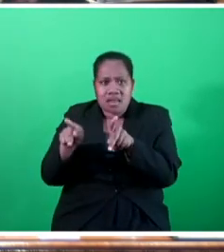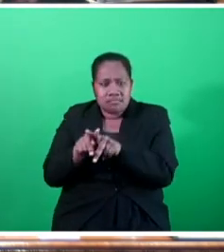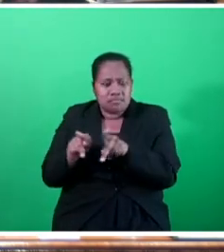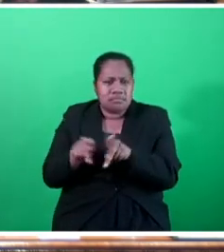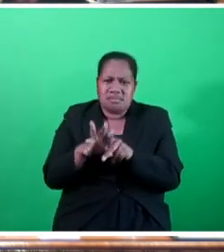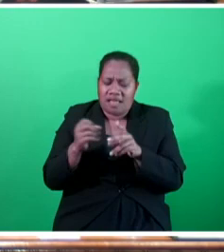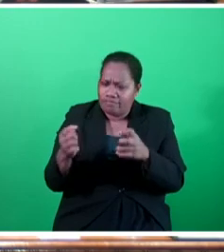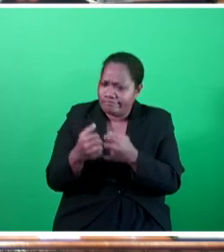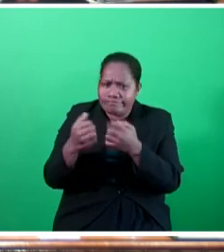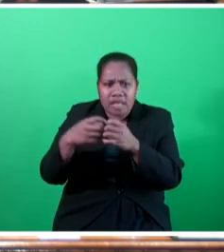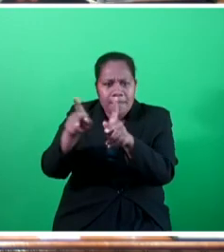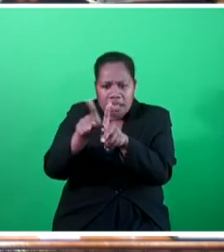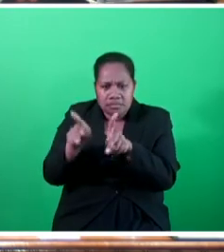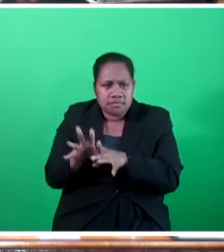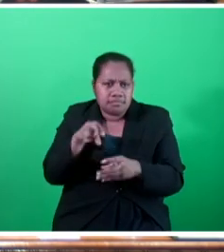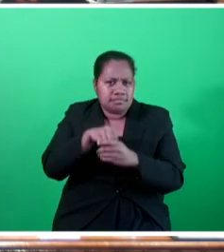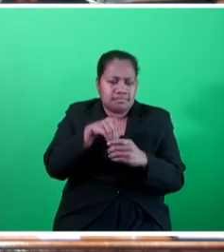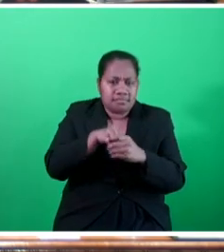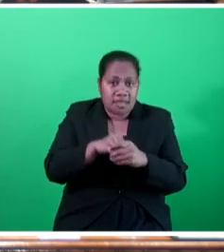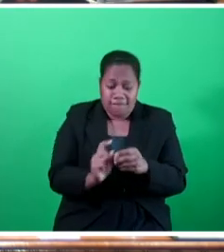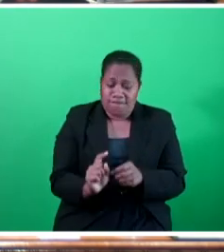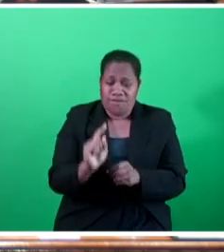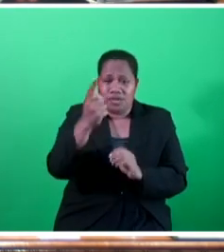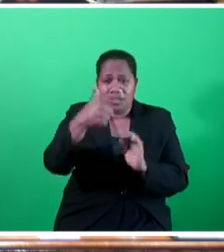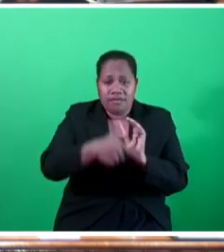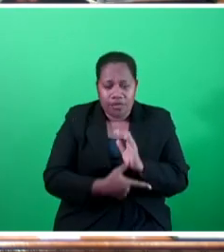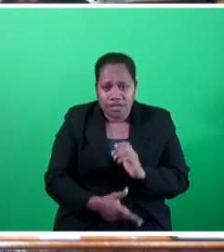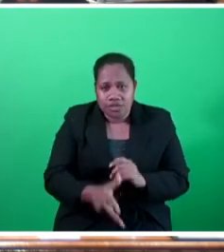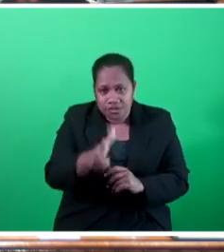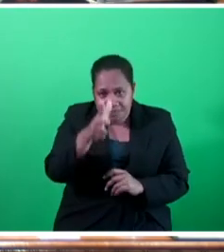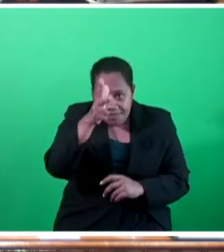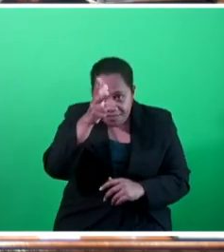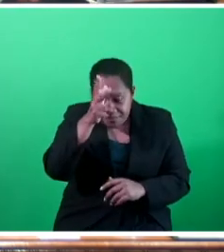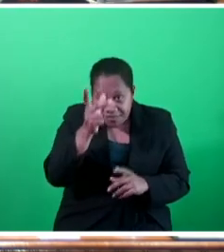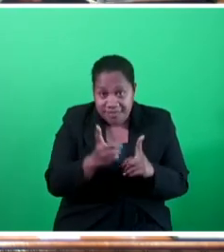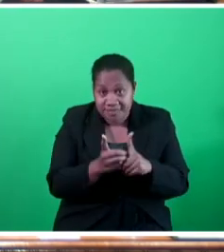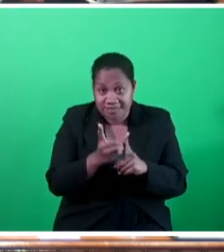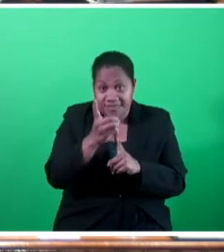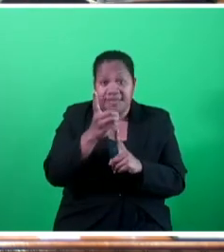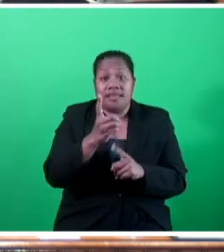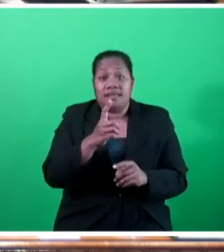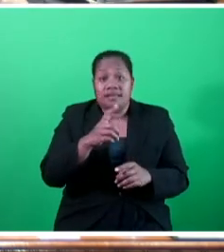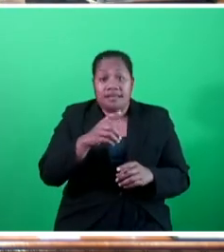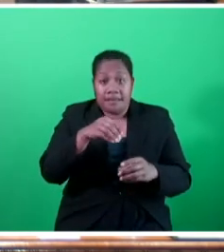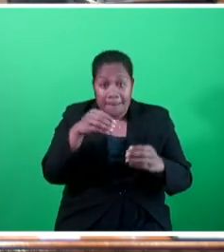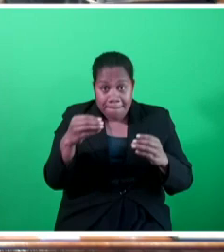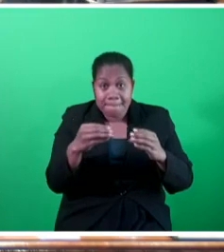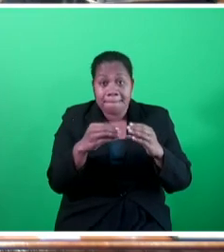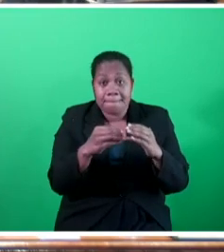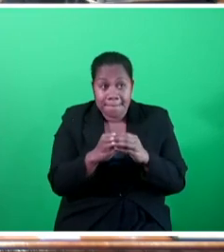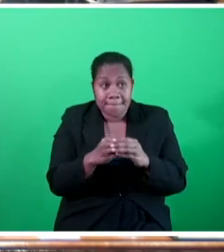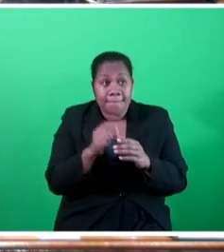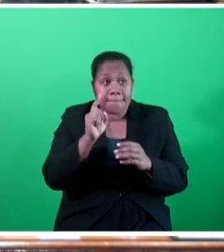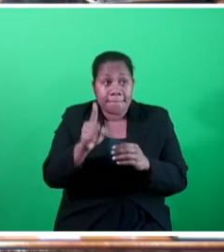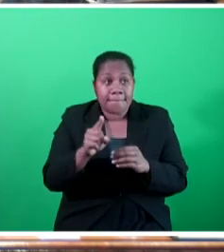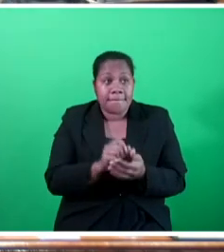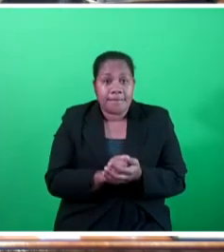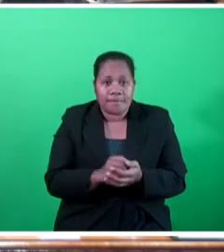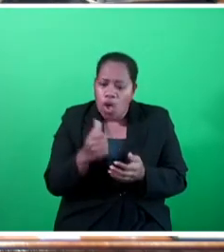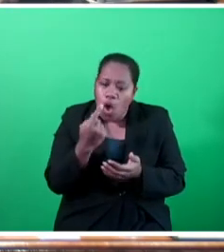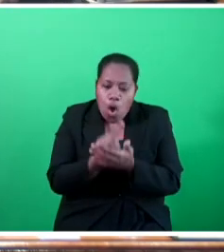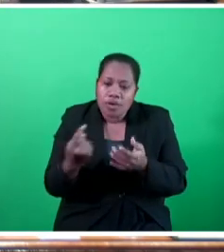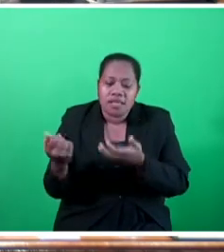for the first time, the French Development Bank wants to lend money into Fiji, because normally they actually lend only in French